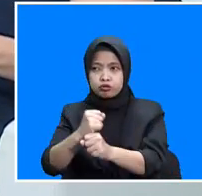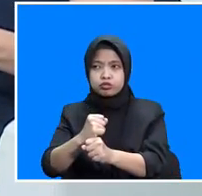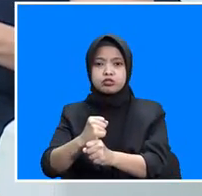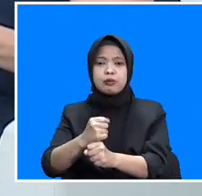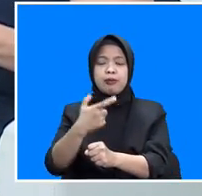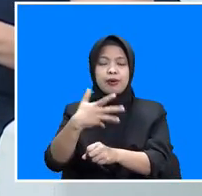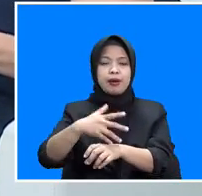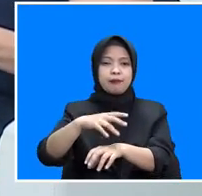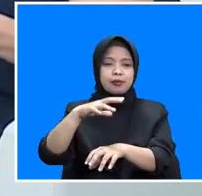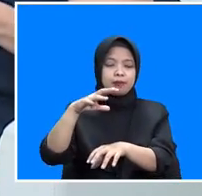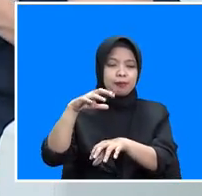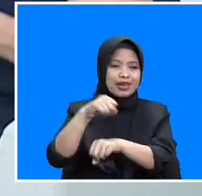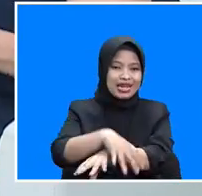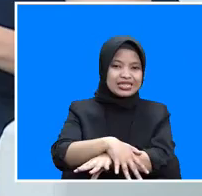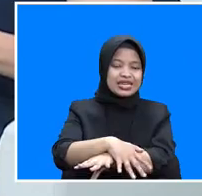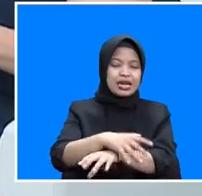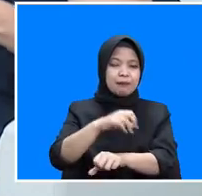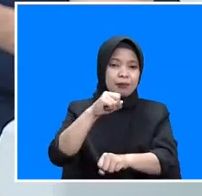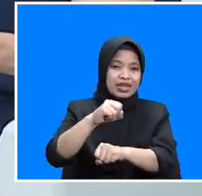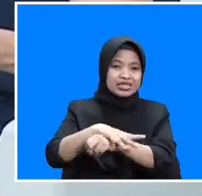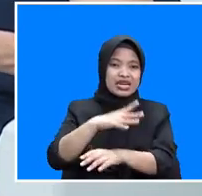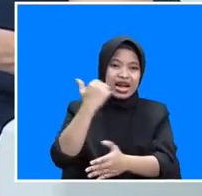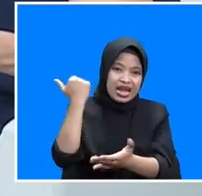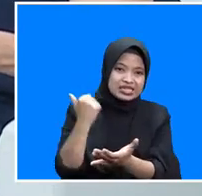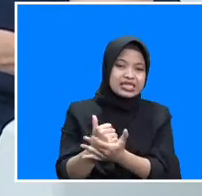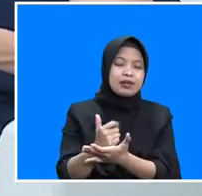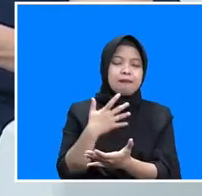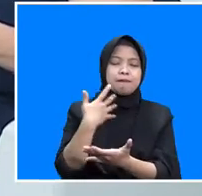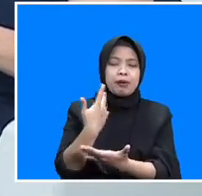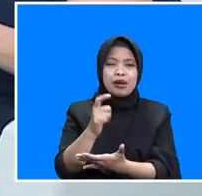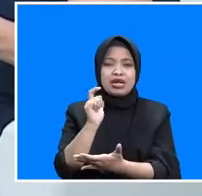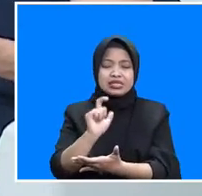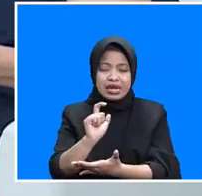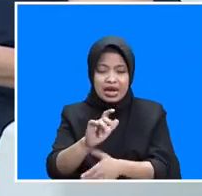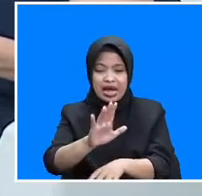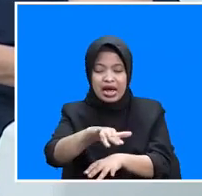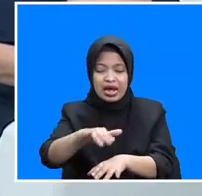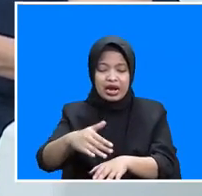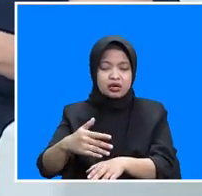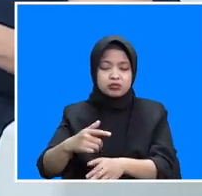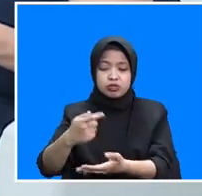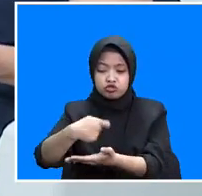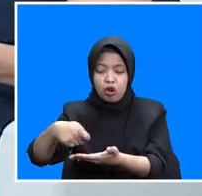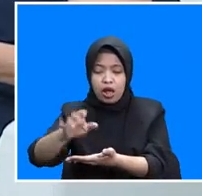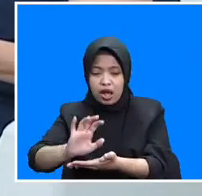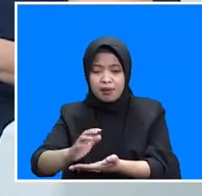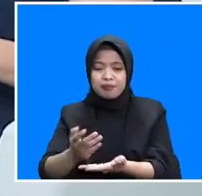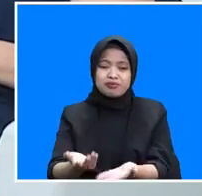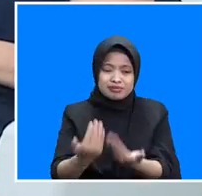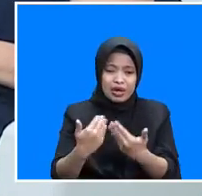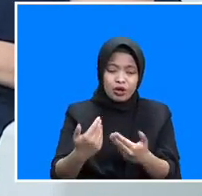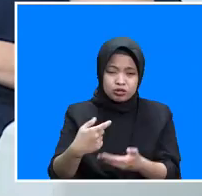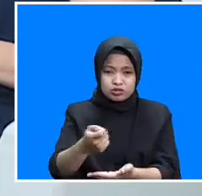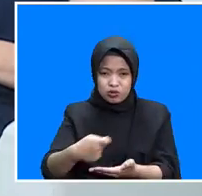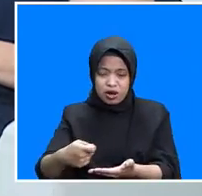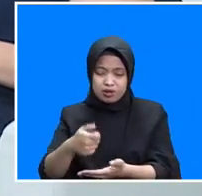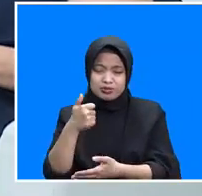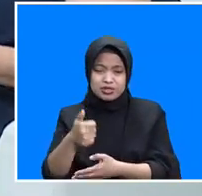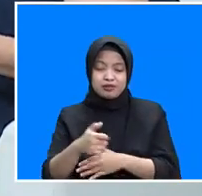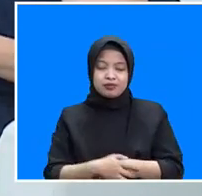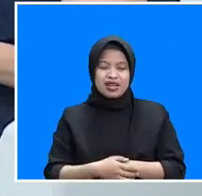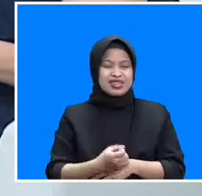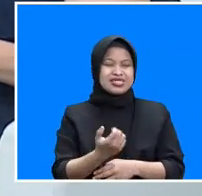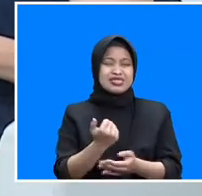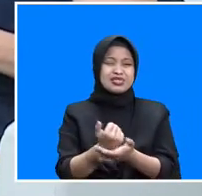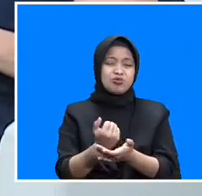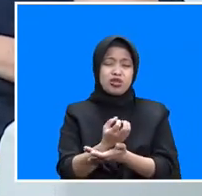tangible actions to help out-of-school children return to learning. And that can be done in a number of ways. It could be things like